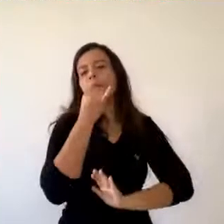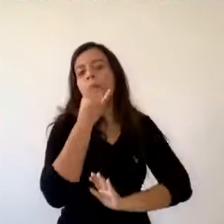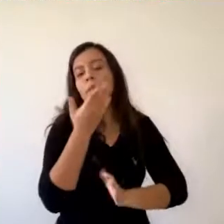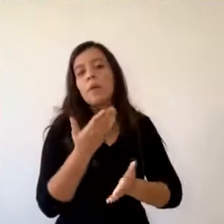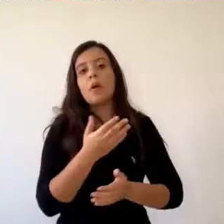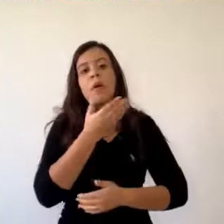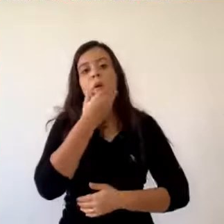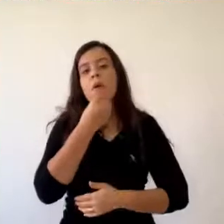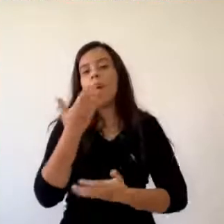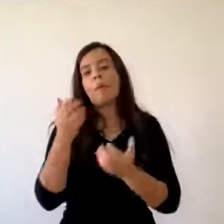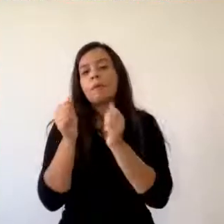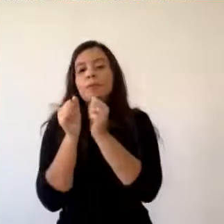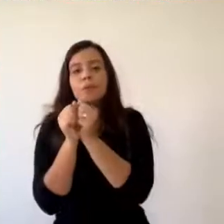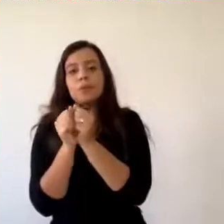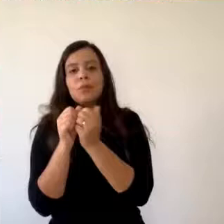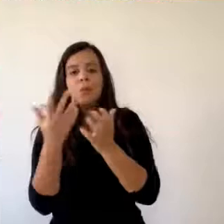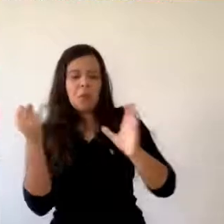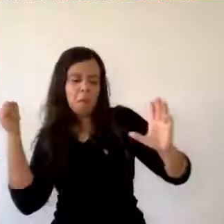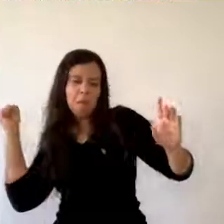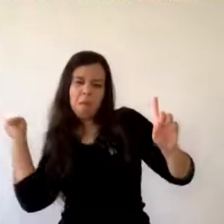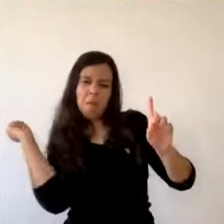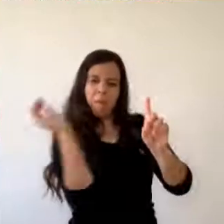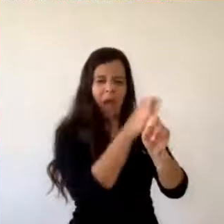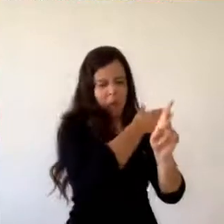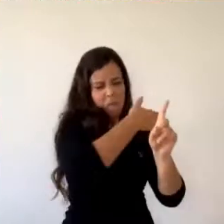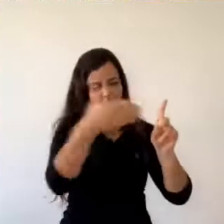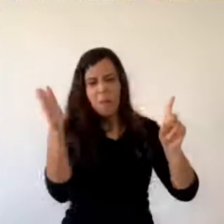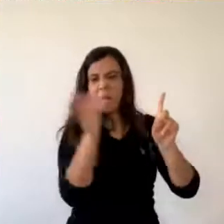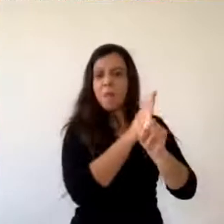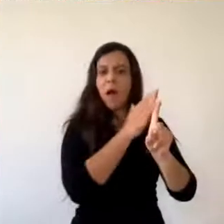example, throwing